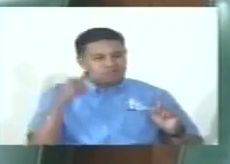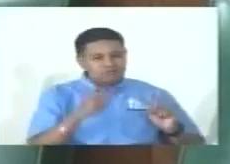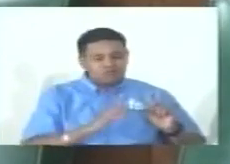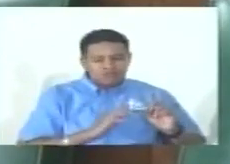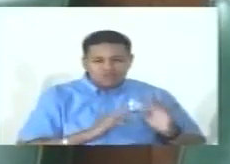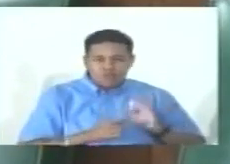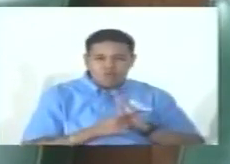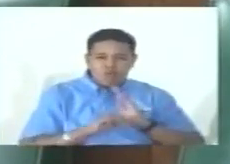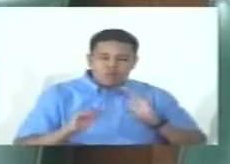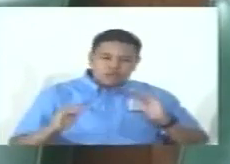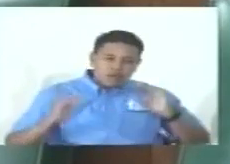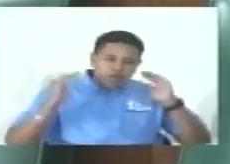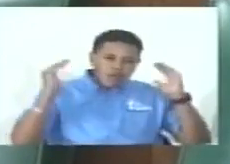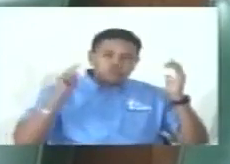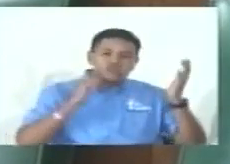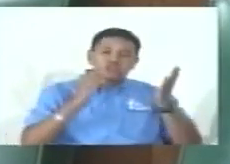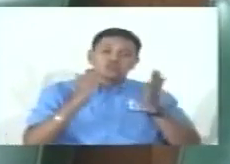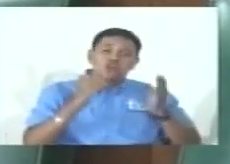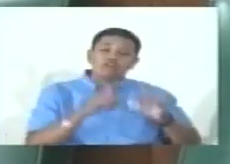She served long.